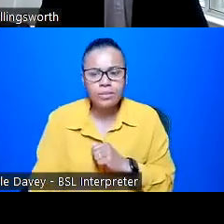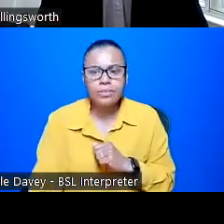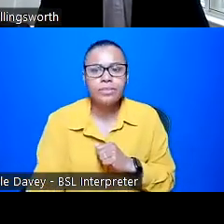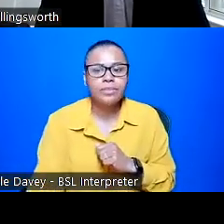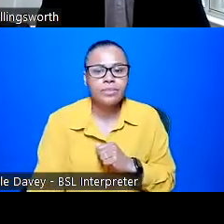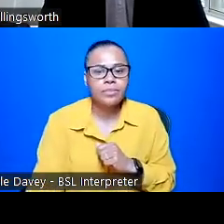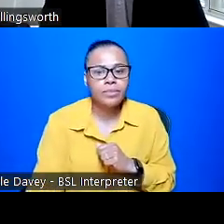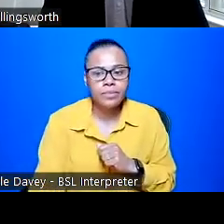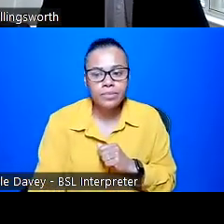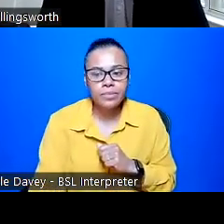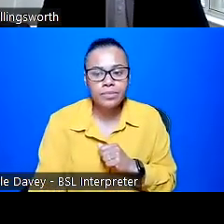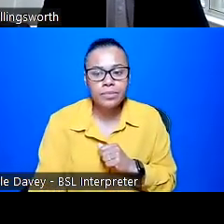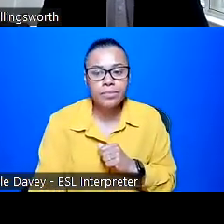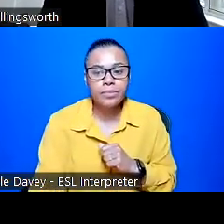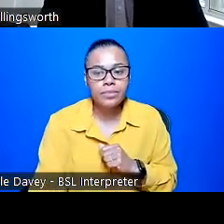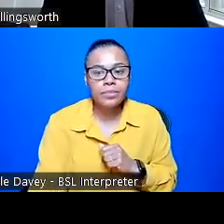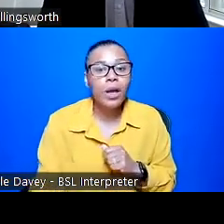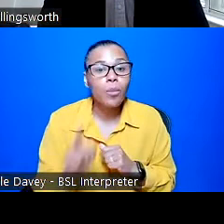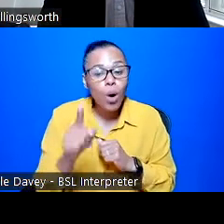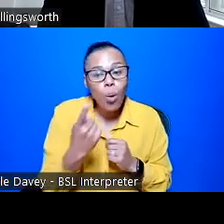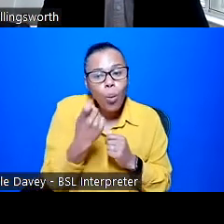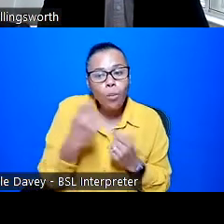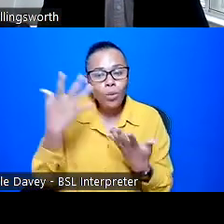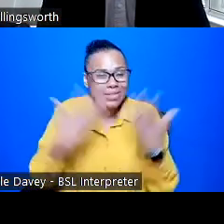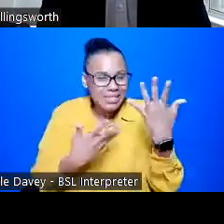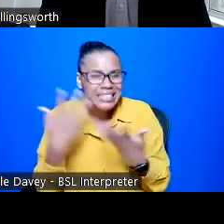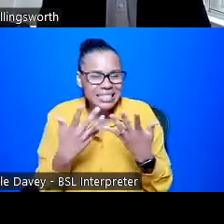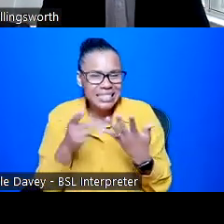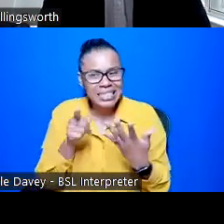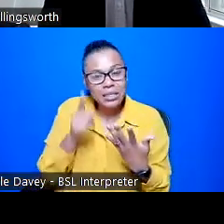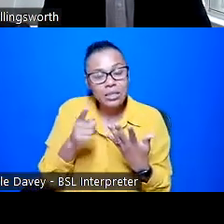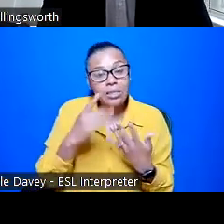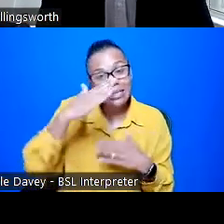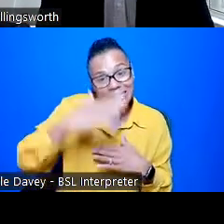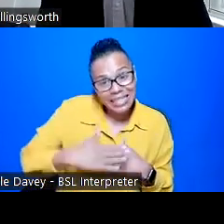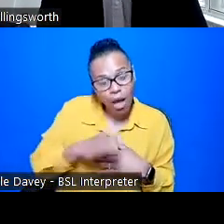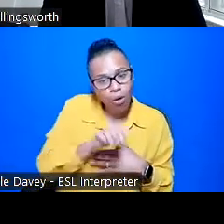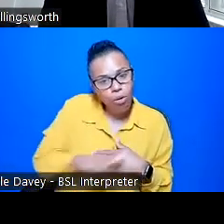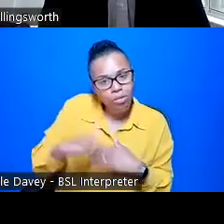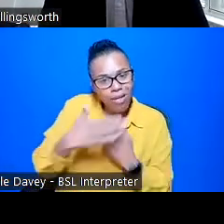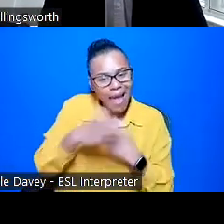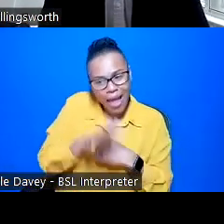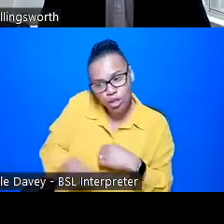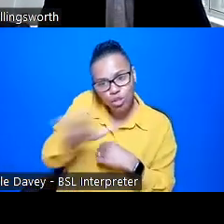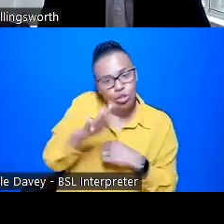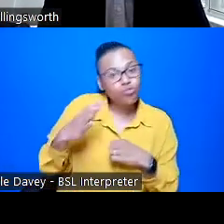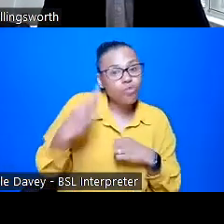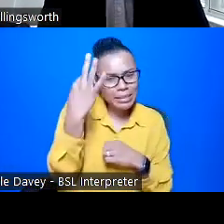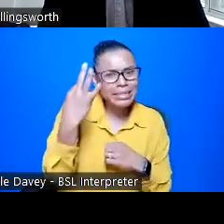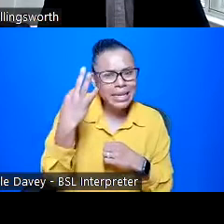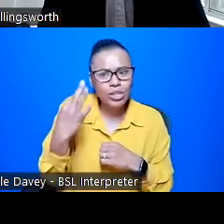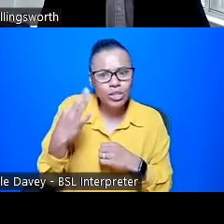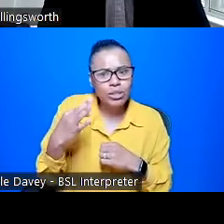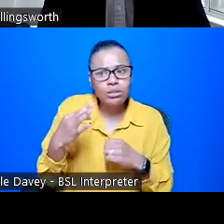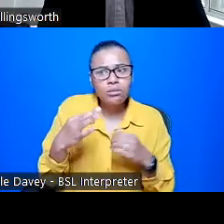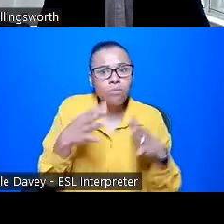I thought actually tells an underlying story, that the South Asian representation, whilst pretty high in terms of the community game,